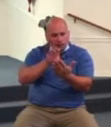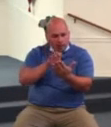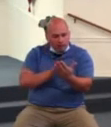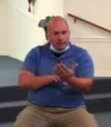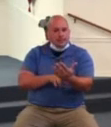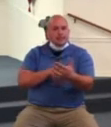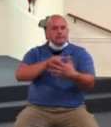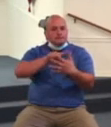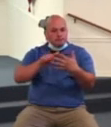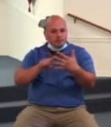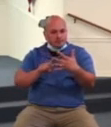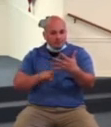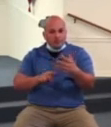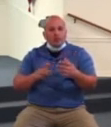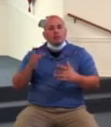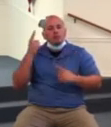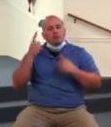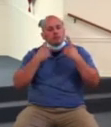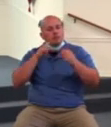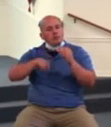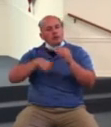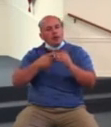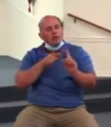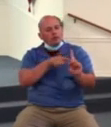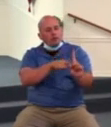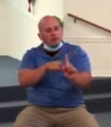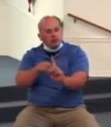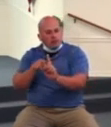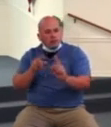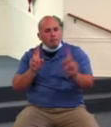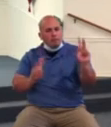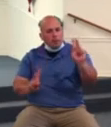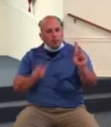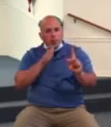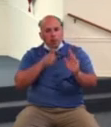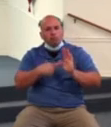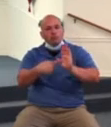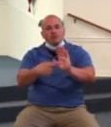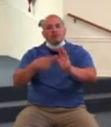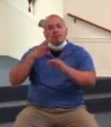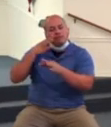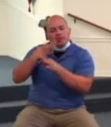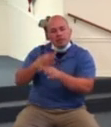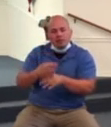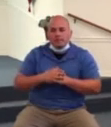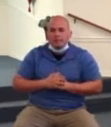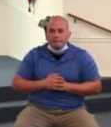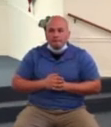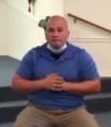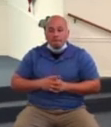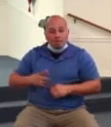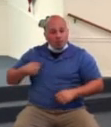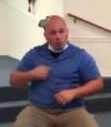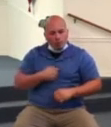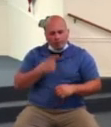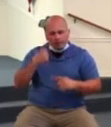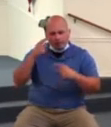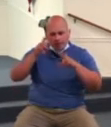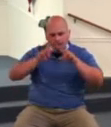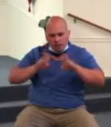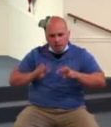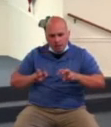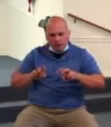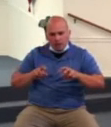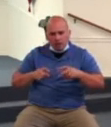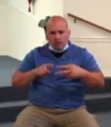who demonstrated their faith in this variety of ways, as we have thought about the humility that faith requires and